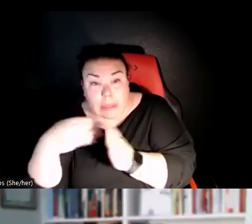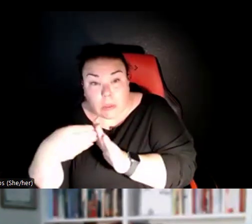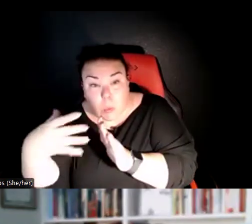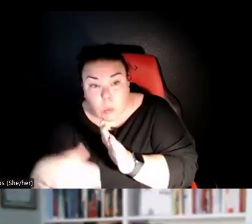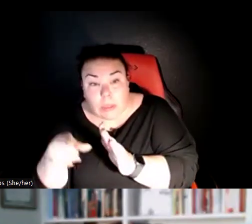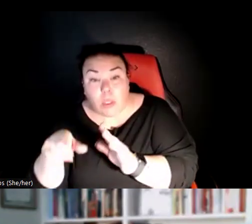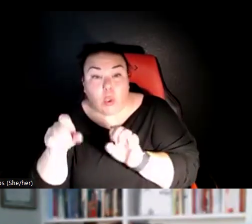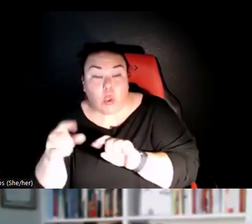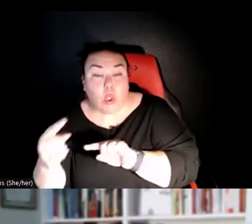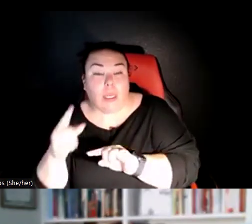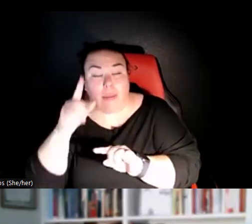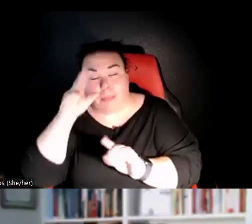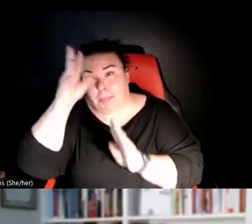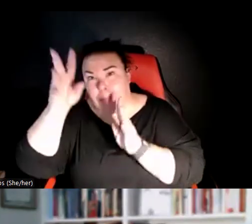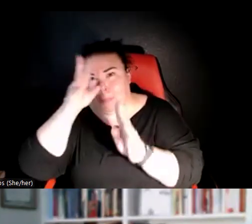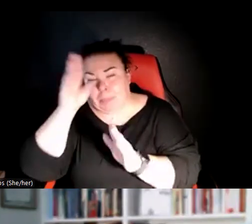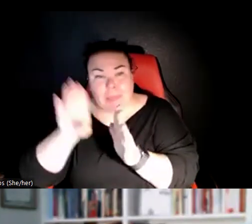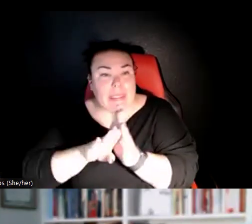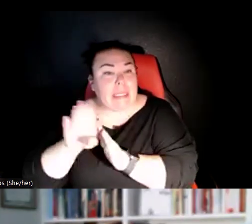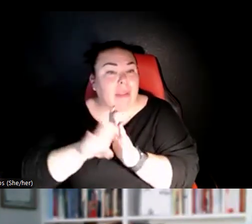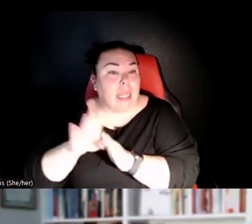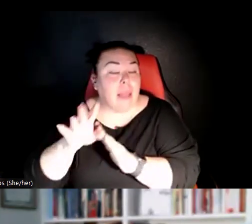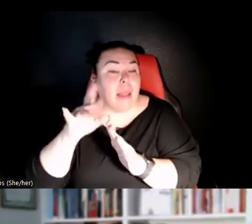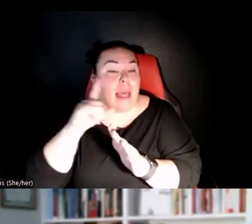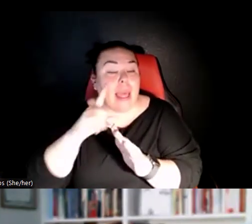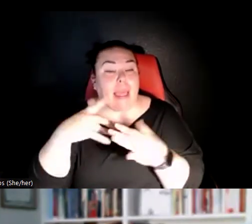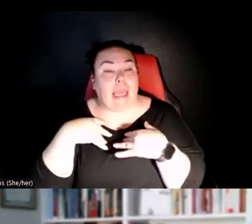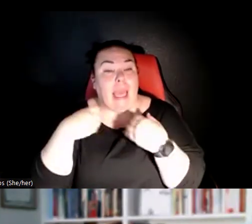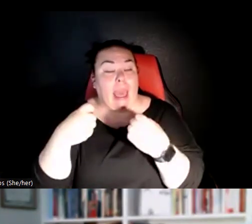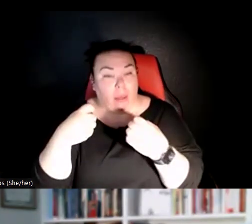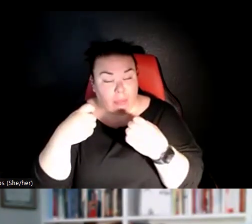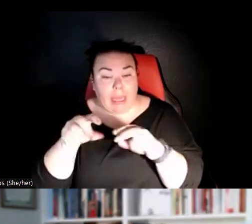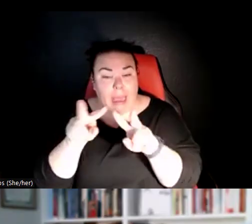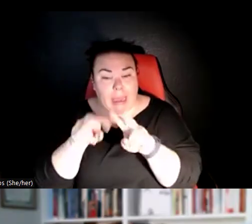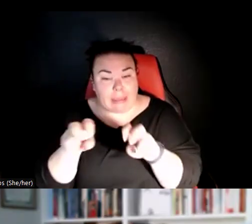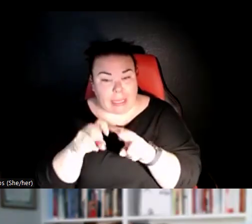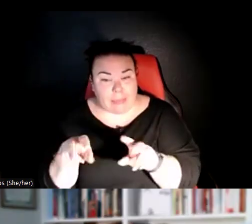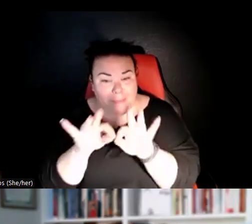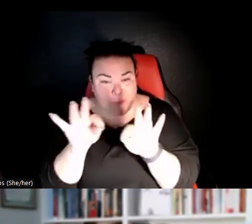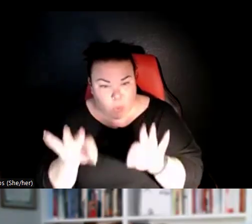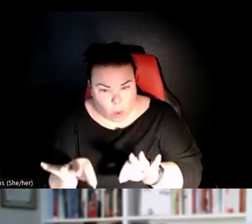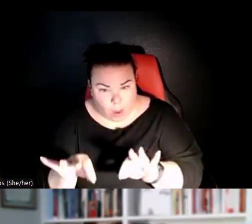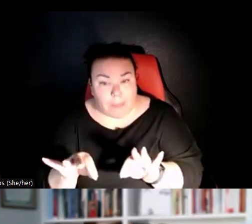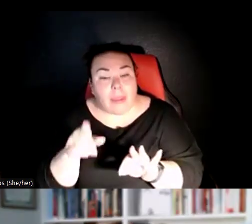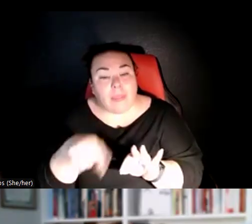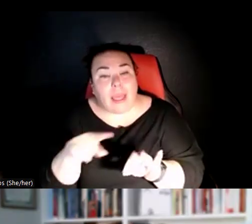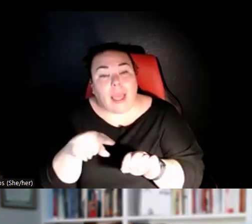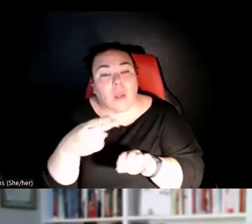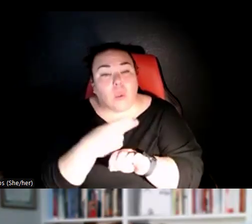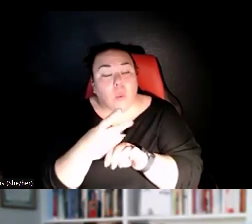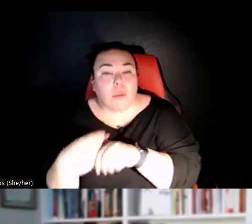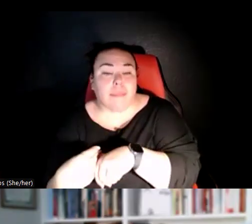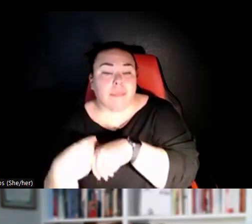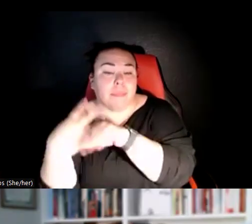assessment form through COVID using telehealth and as a way to communicate